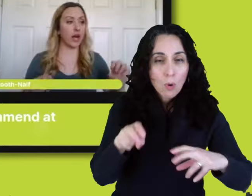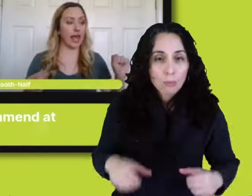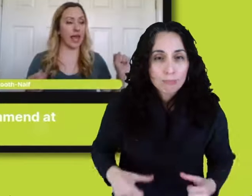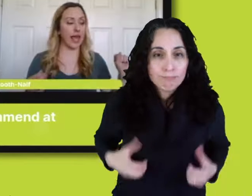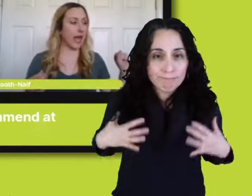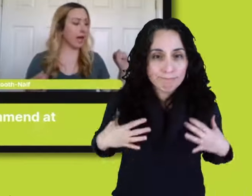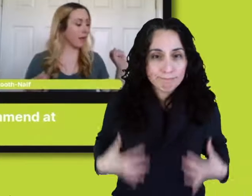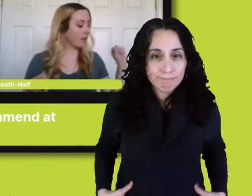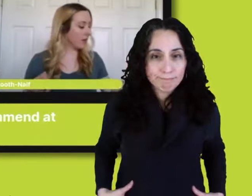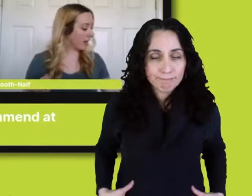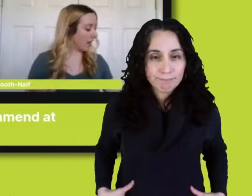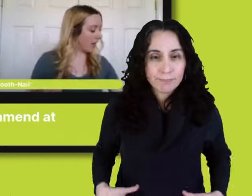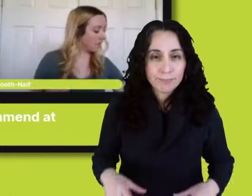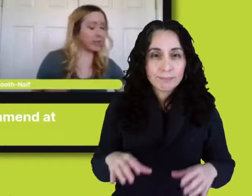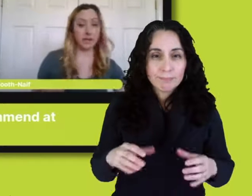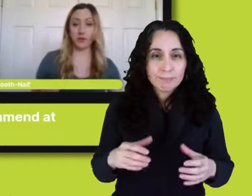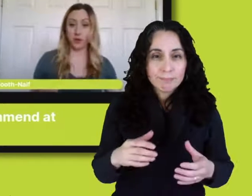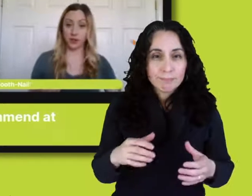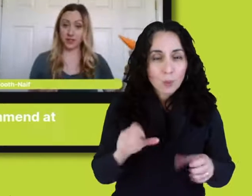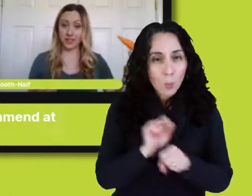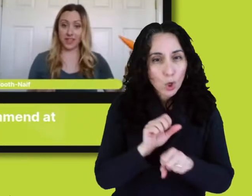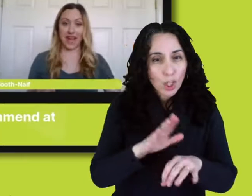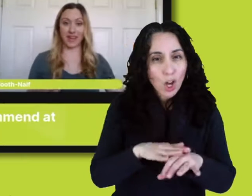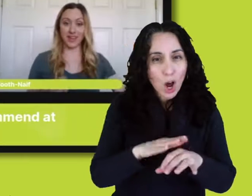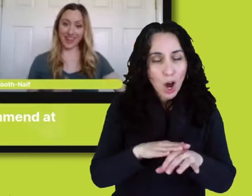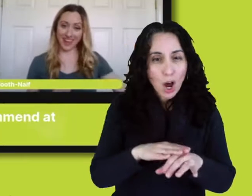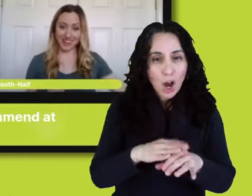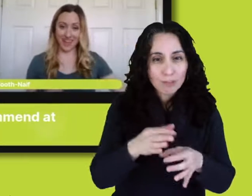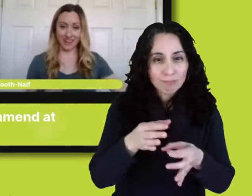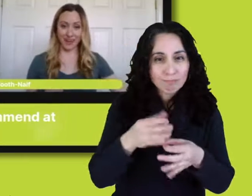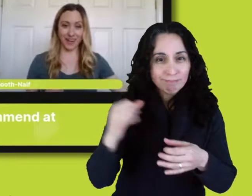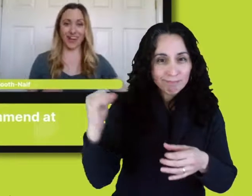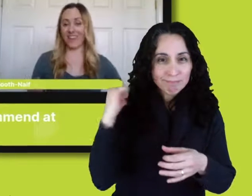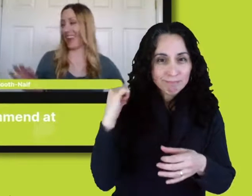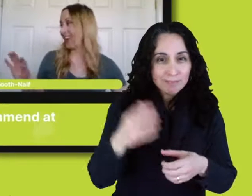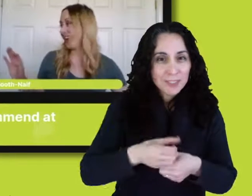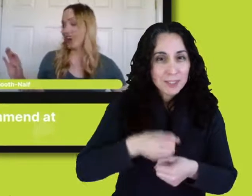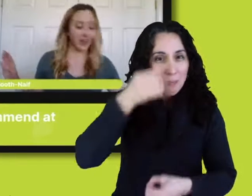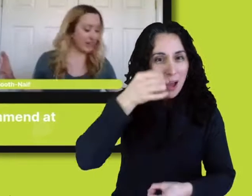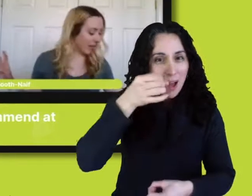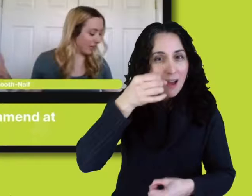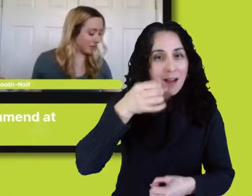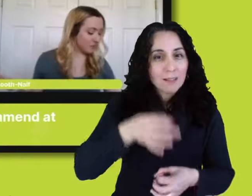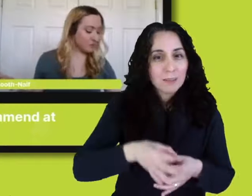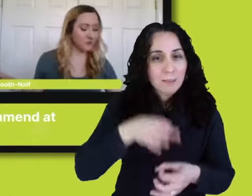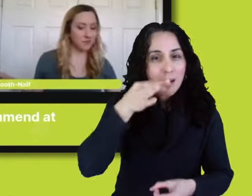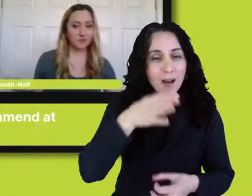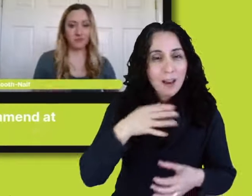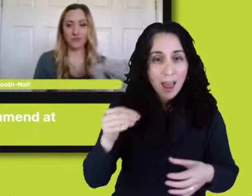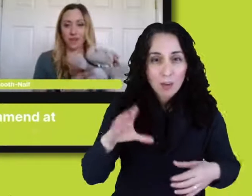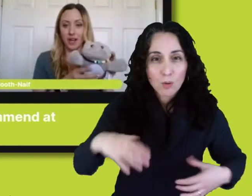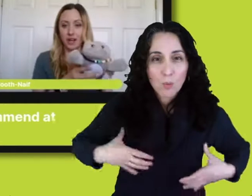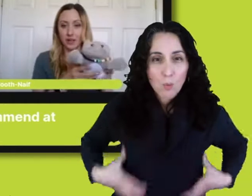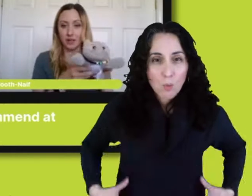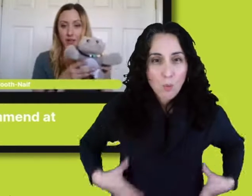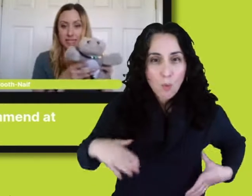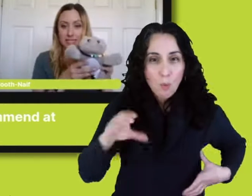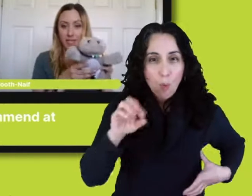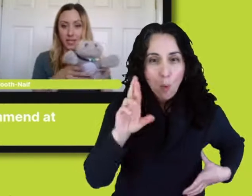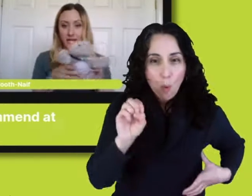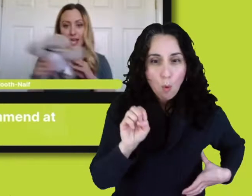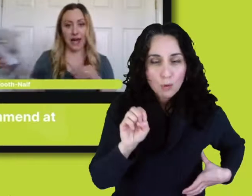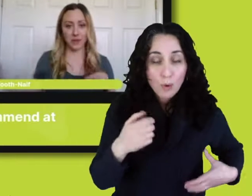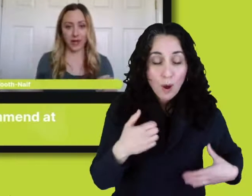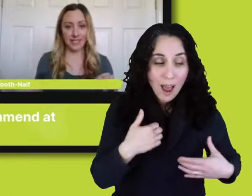and her core, and I had play food on her left side of her, and then her little